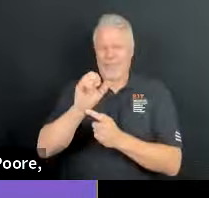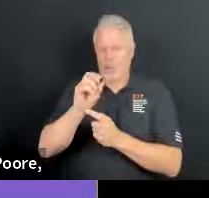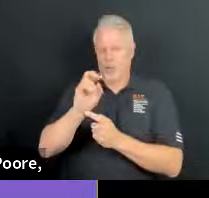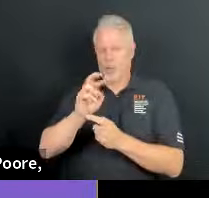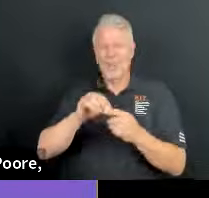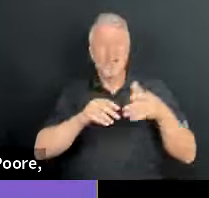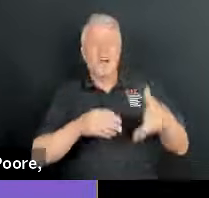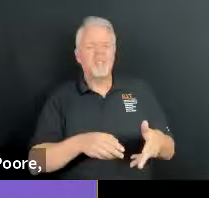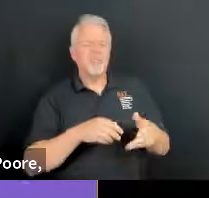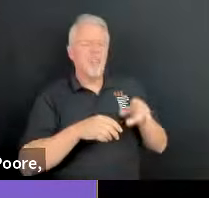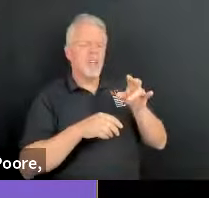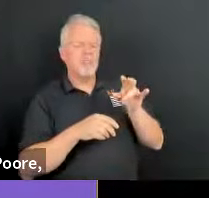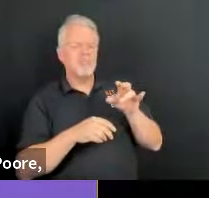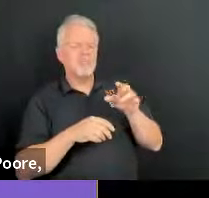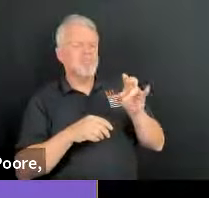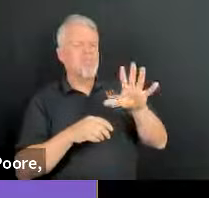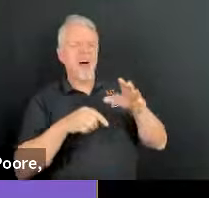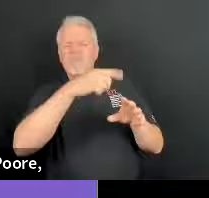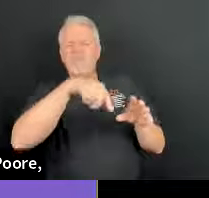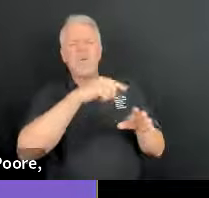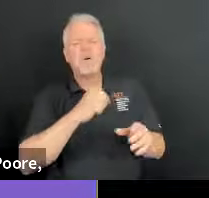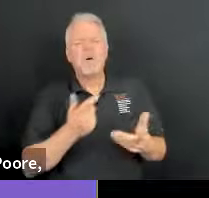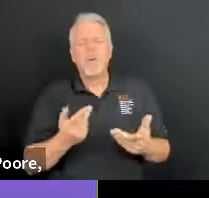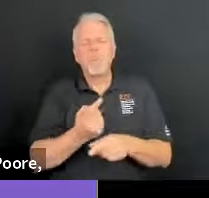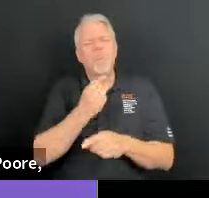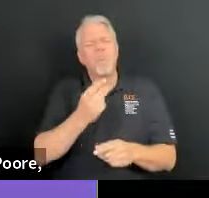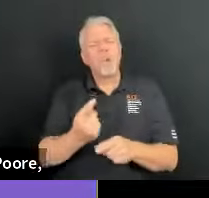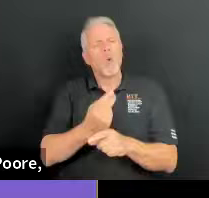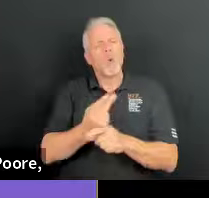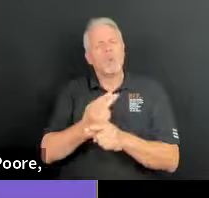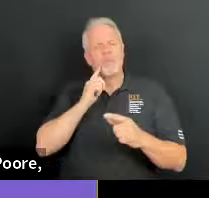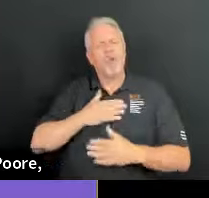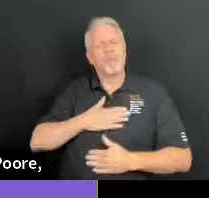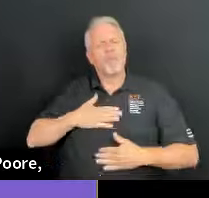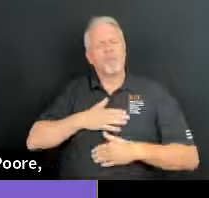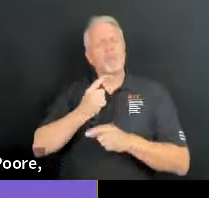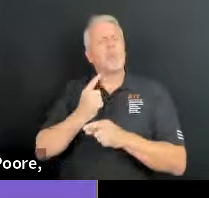about 25%. So that leaves us,